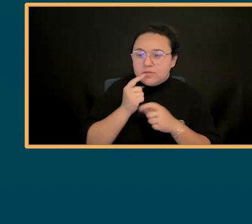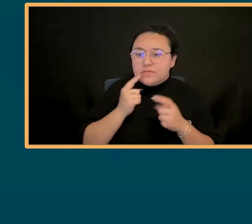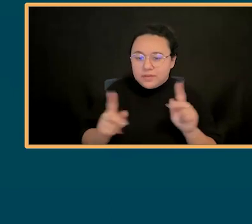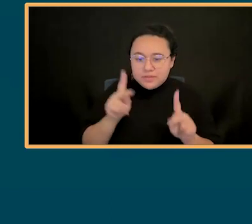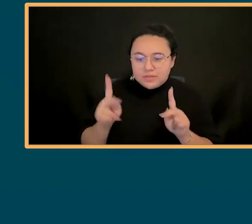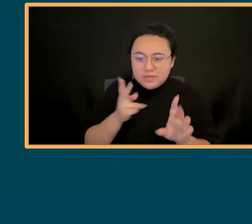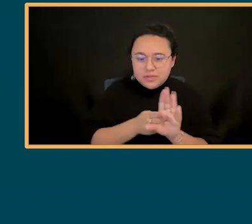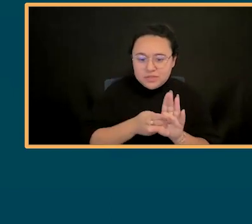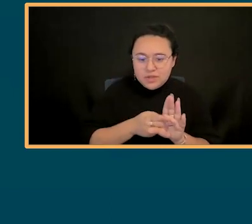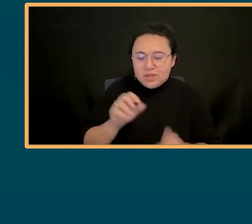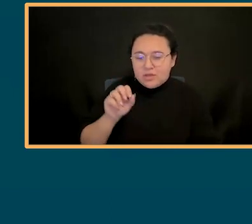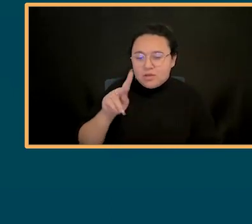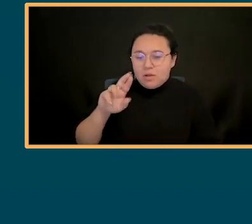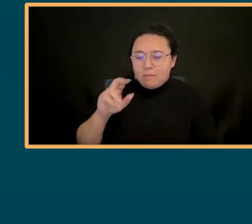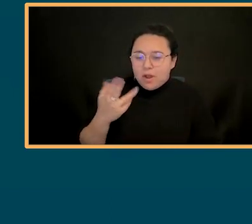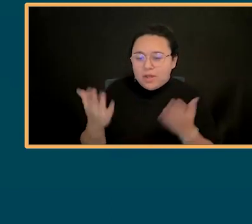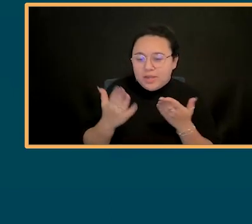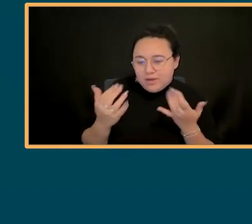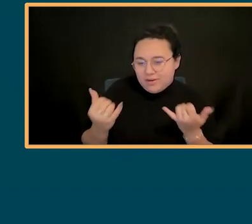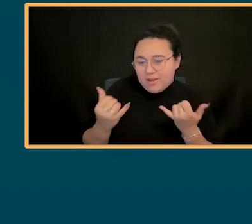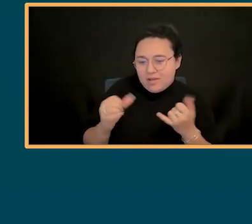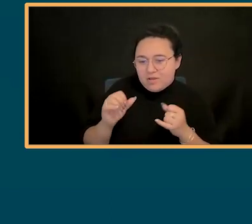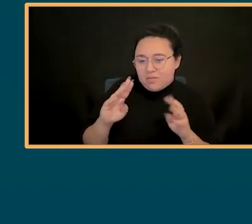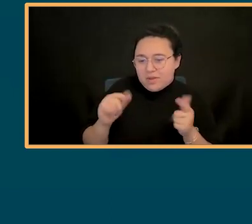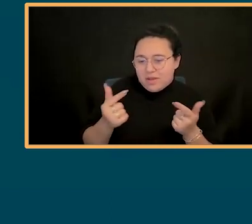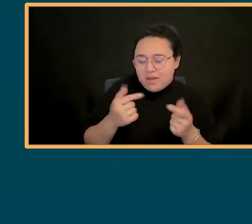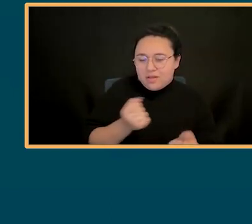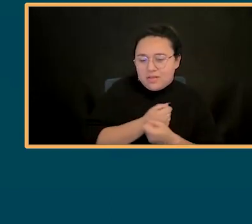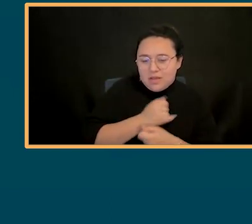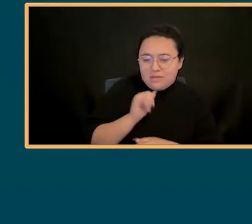It's like Oprah's basically here now. Love it.